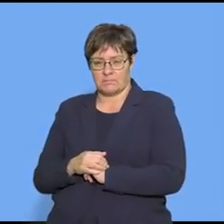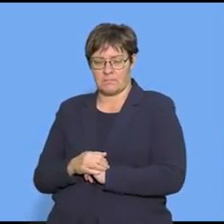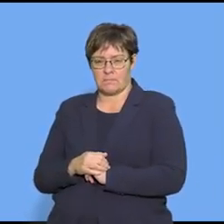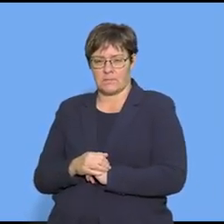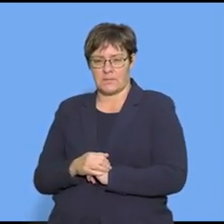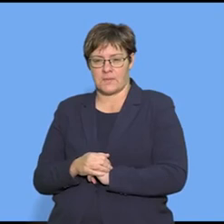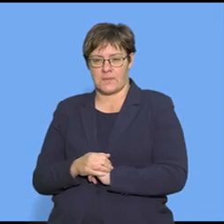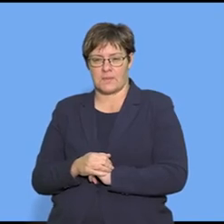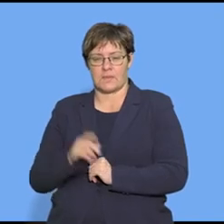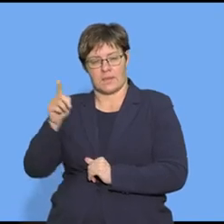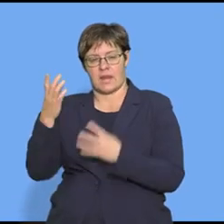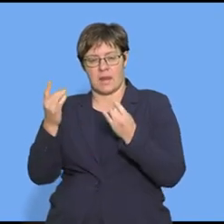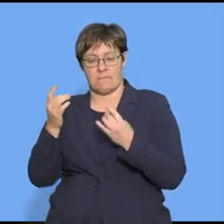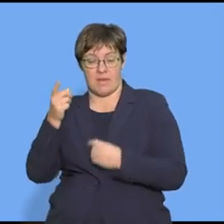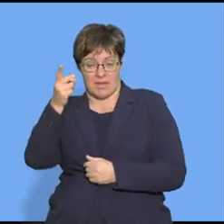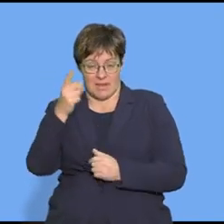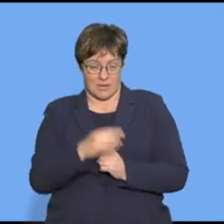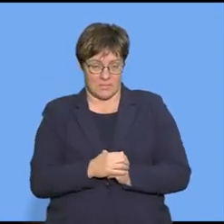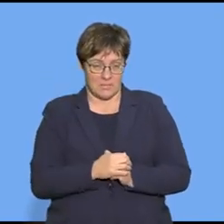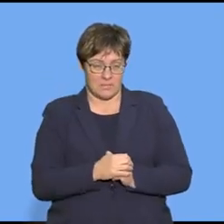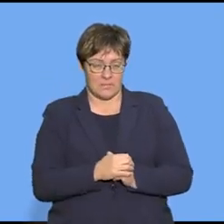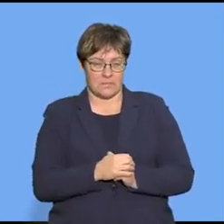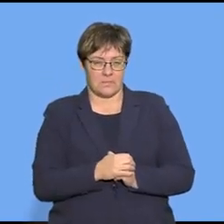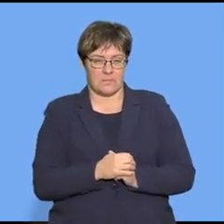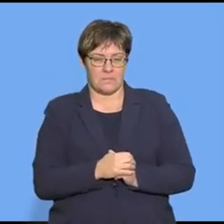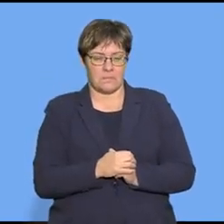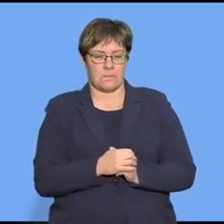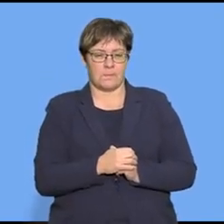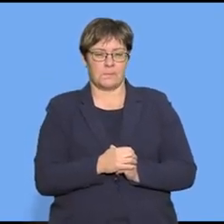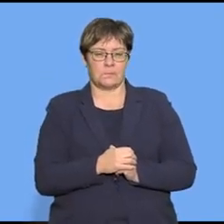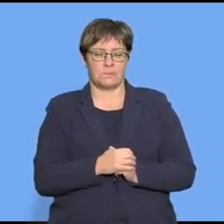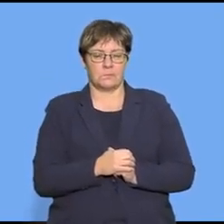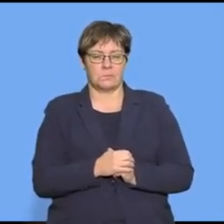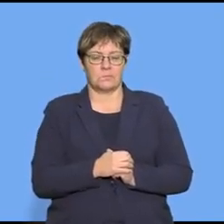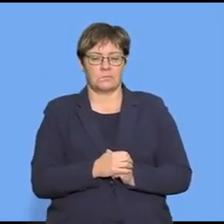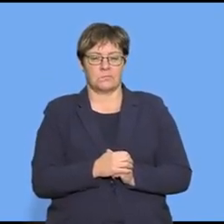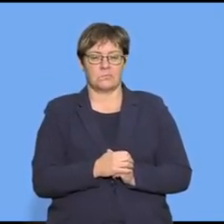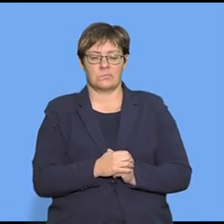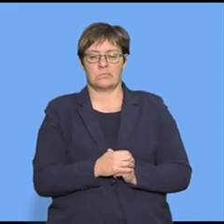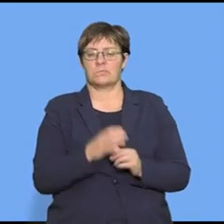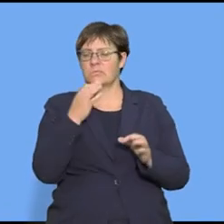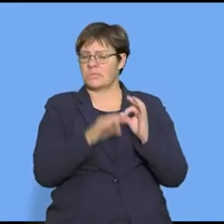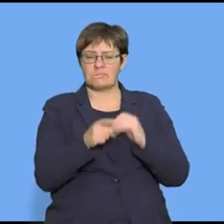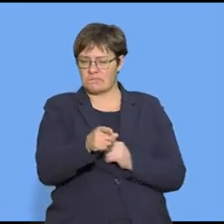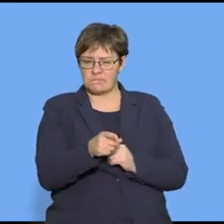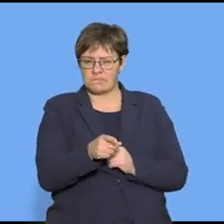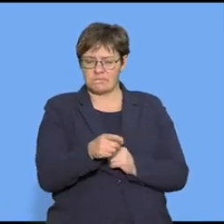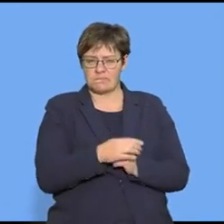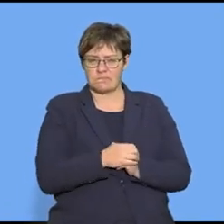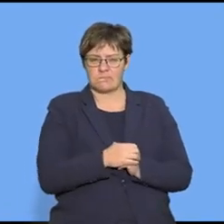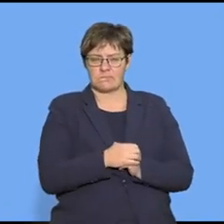We know this is our number, right? So in simple terms, this will just be